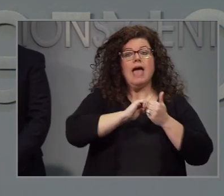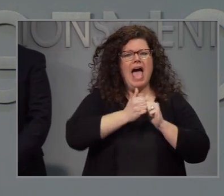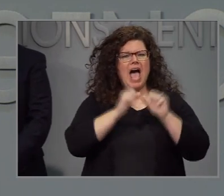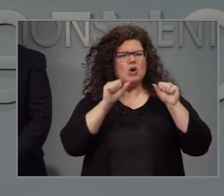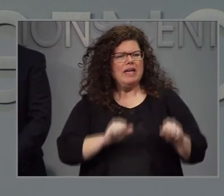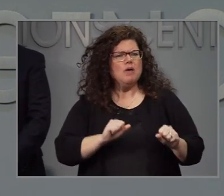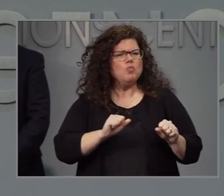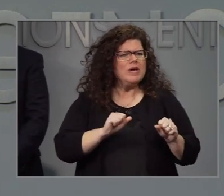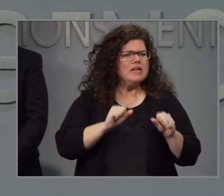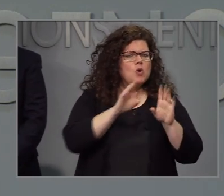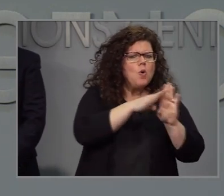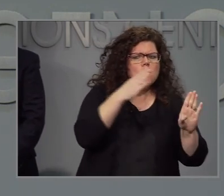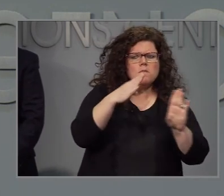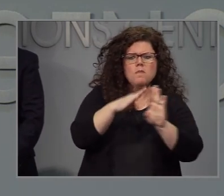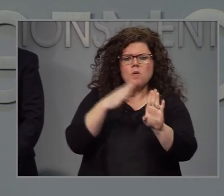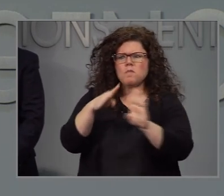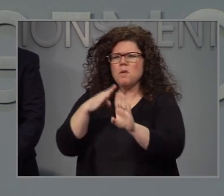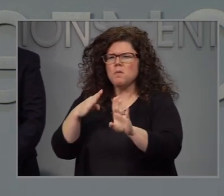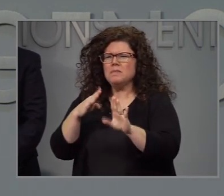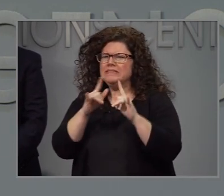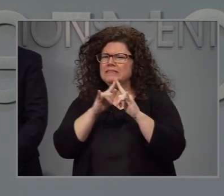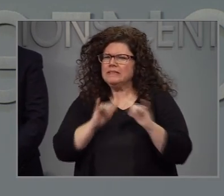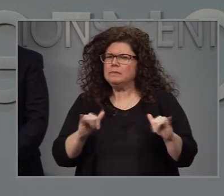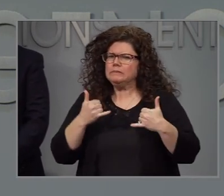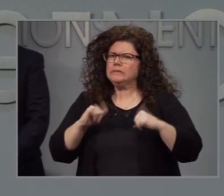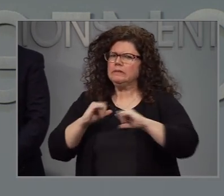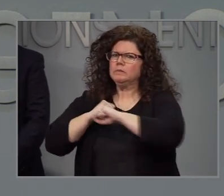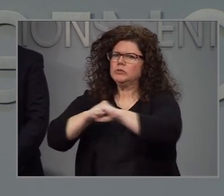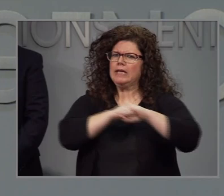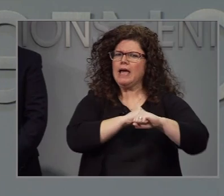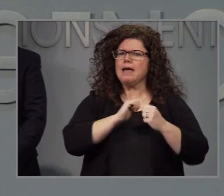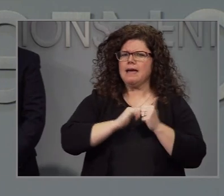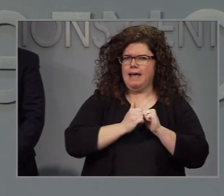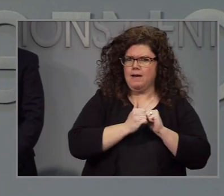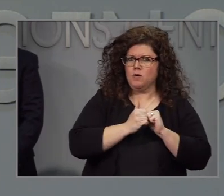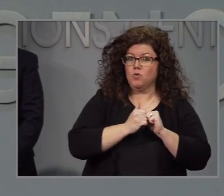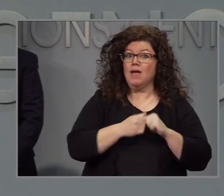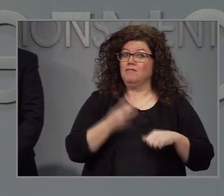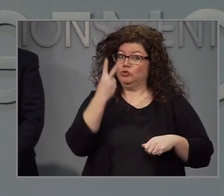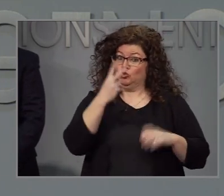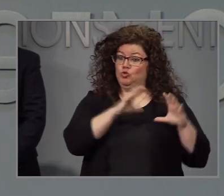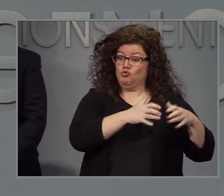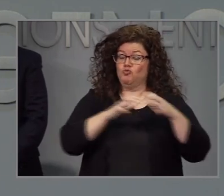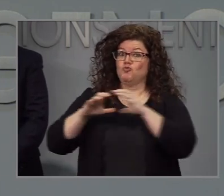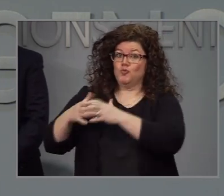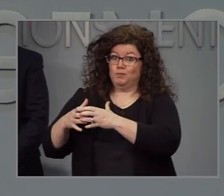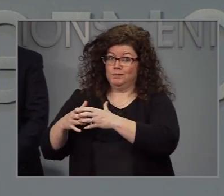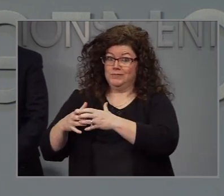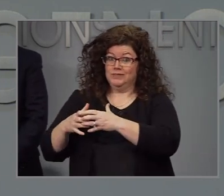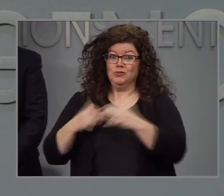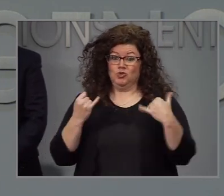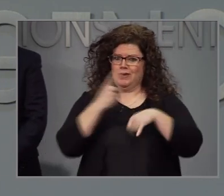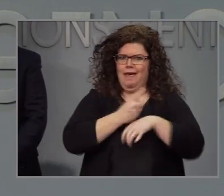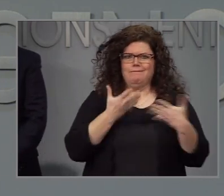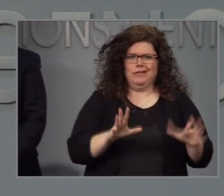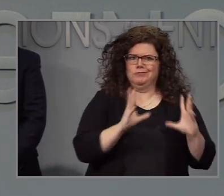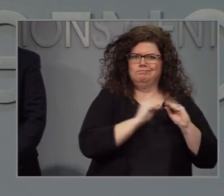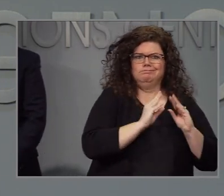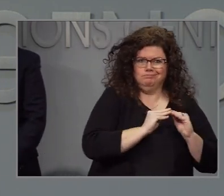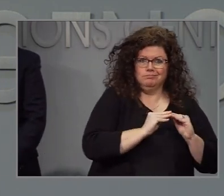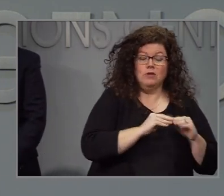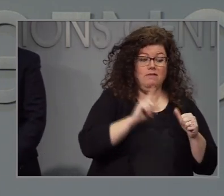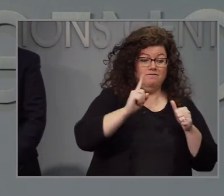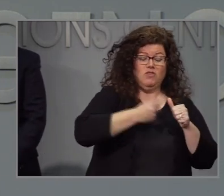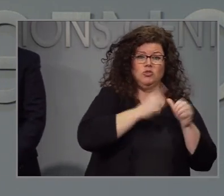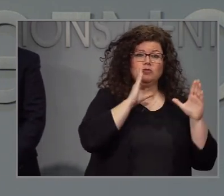and continue to protect North Carolinians. Two of these groups met today. The first group focused on large